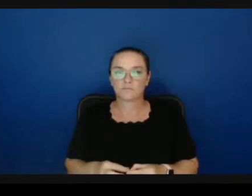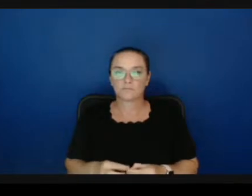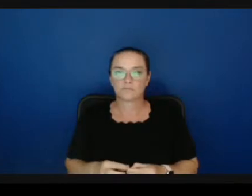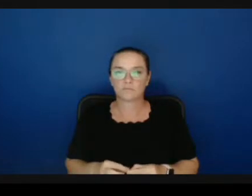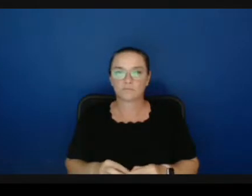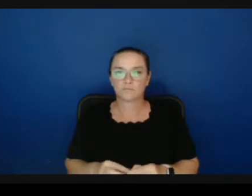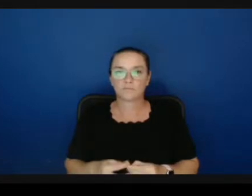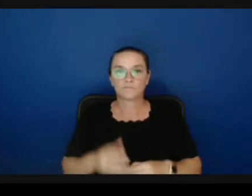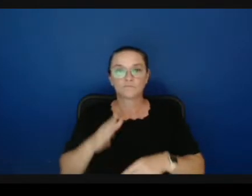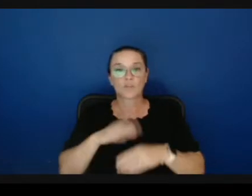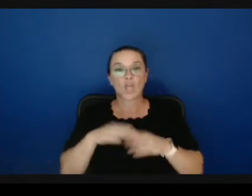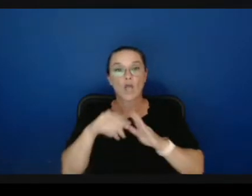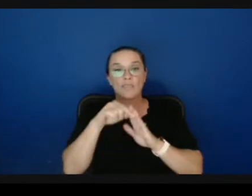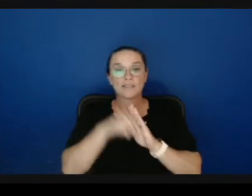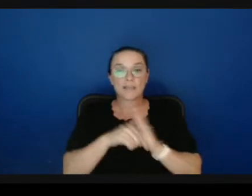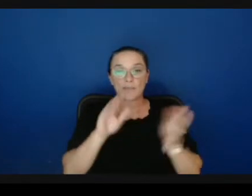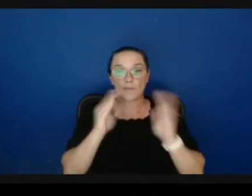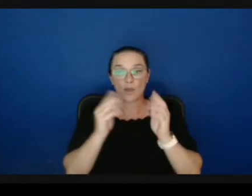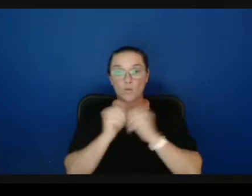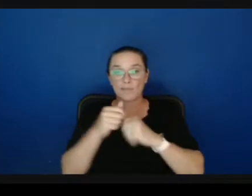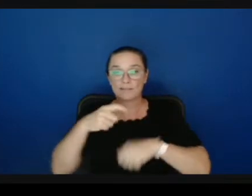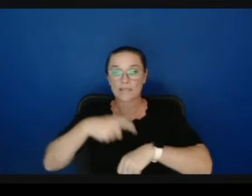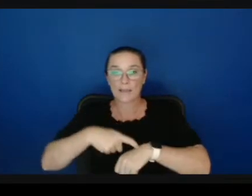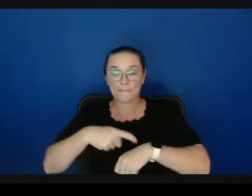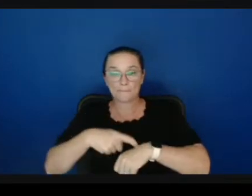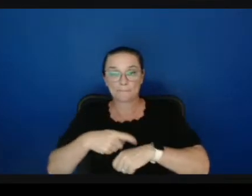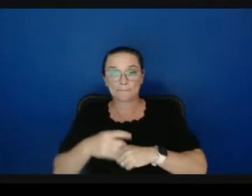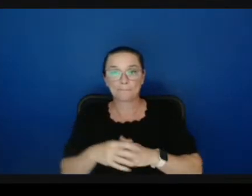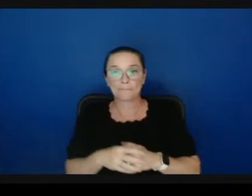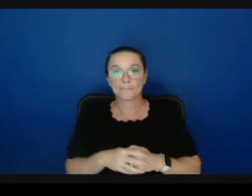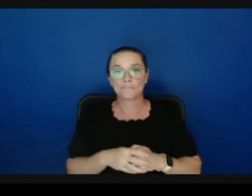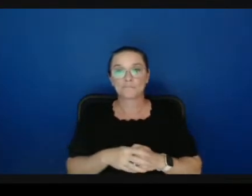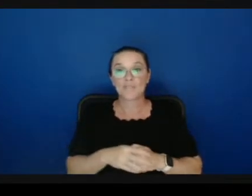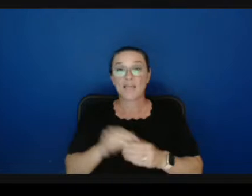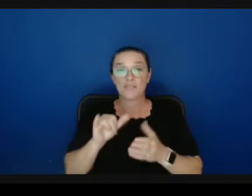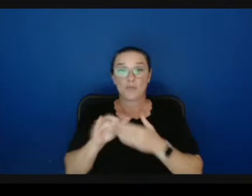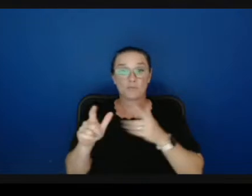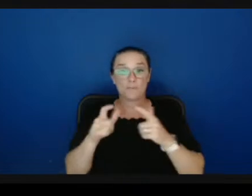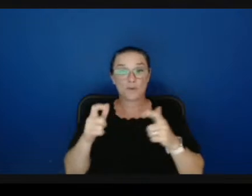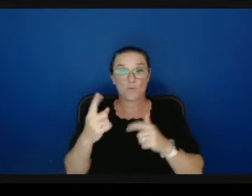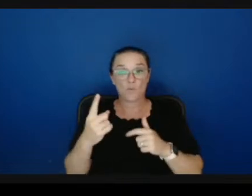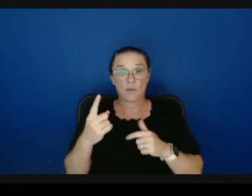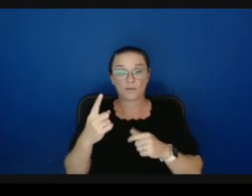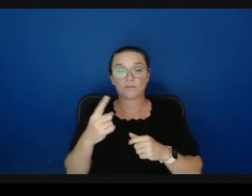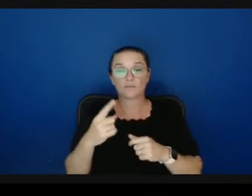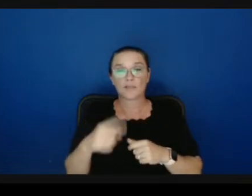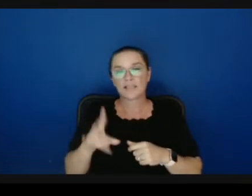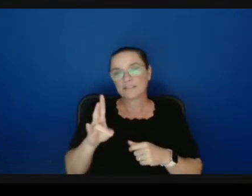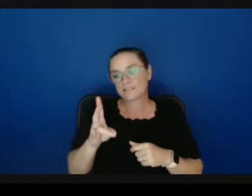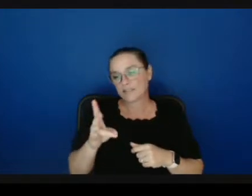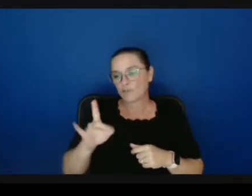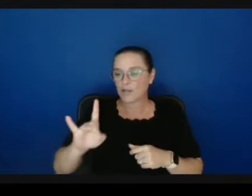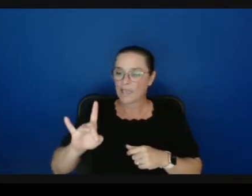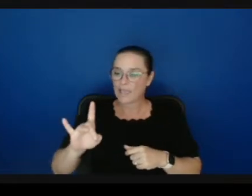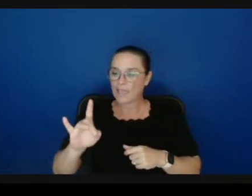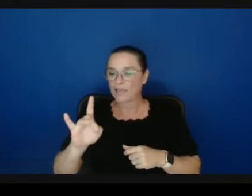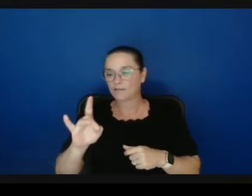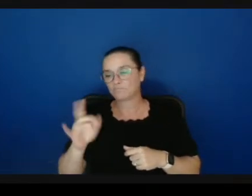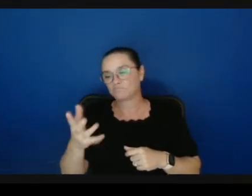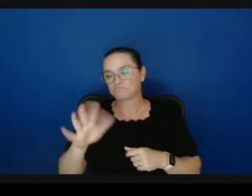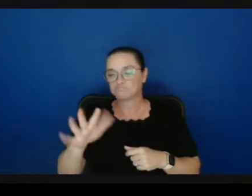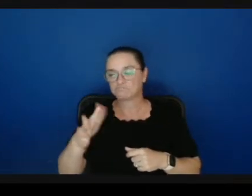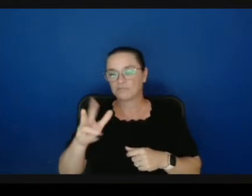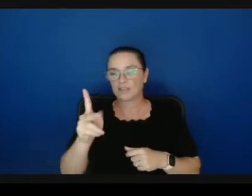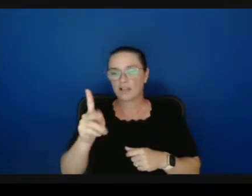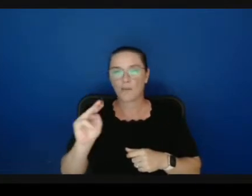On our depth versus time plot, there is that event that was down at 7-8 kilometers down. Is that right? Did I